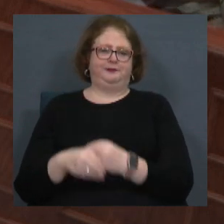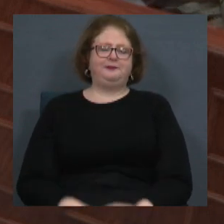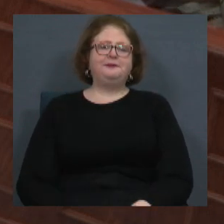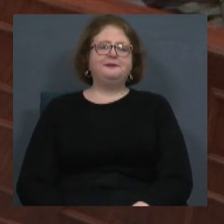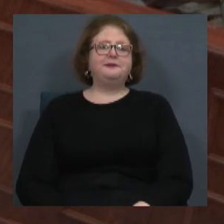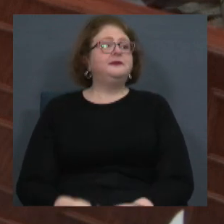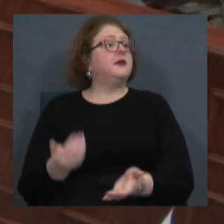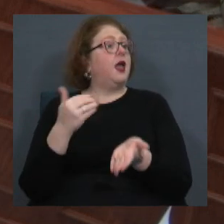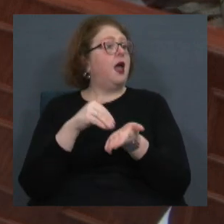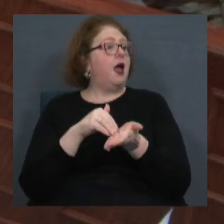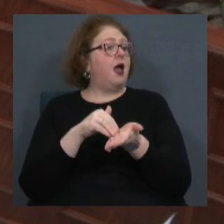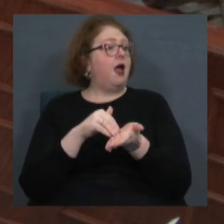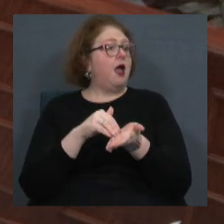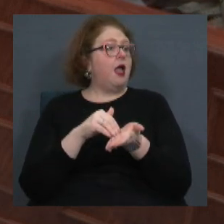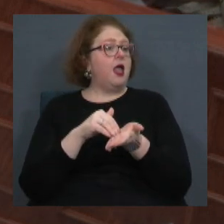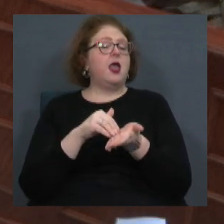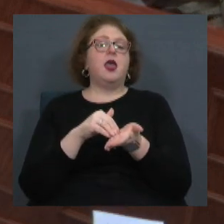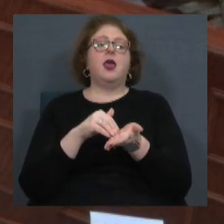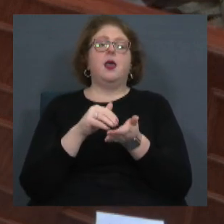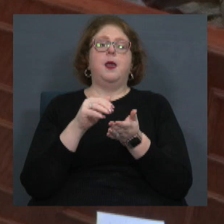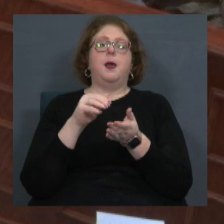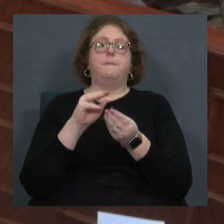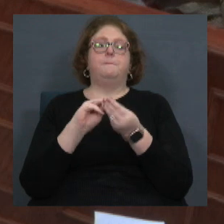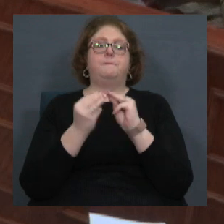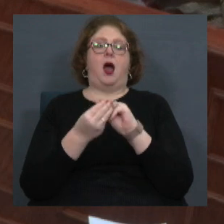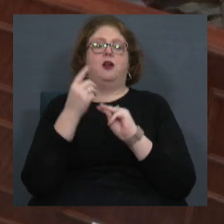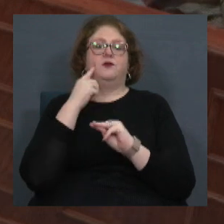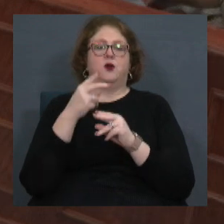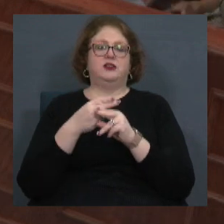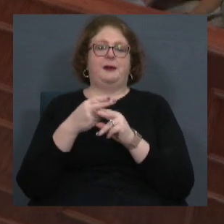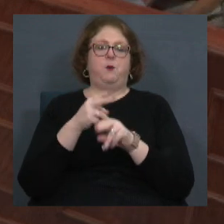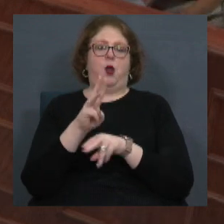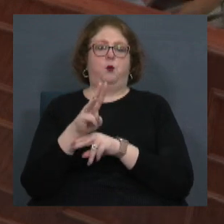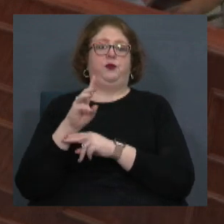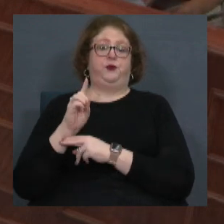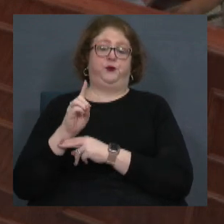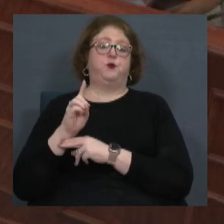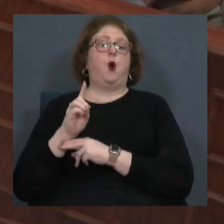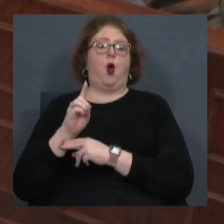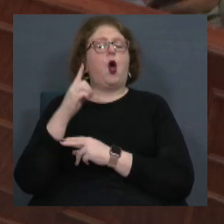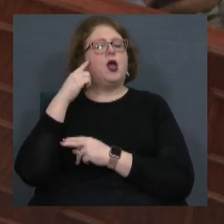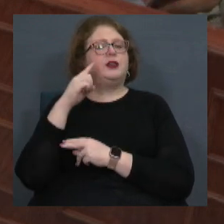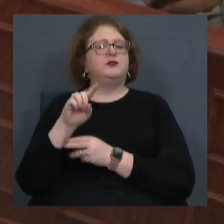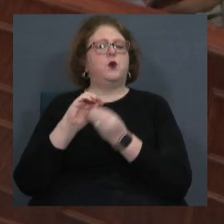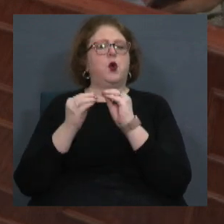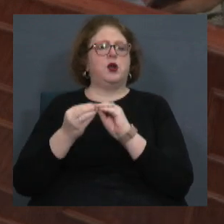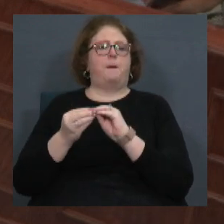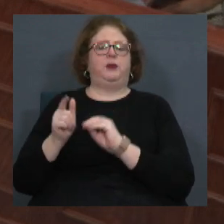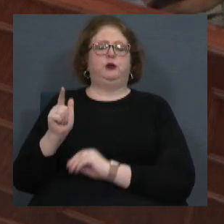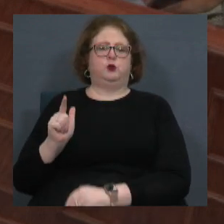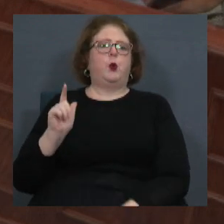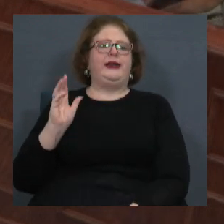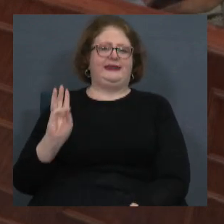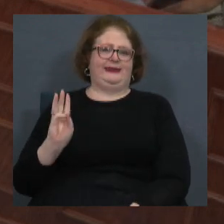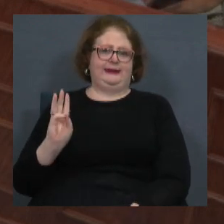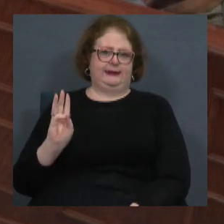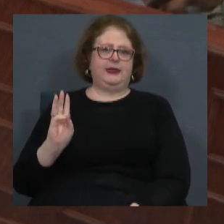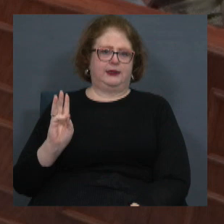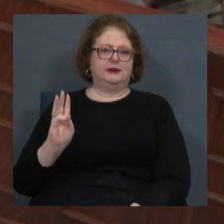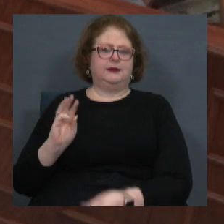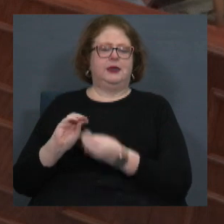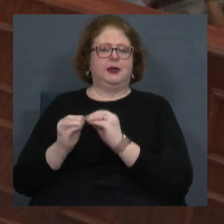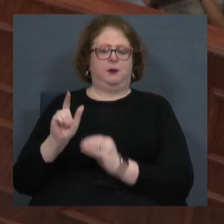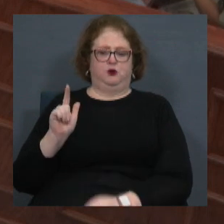And again, the modification for temporary withdrawal is for item number 26. Item